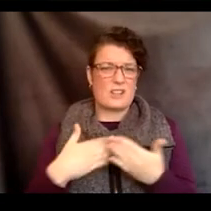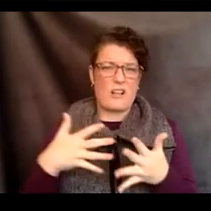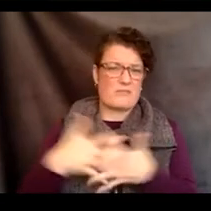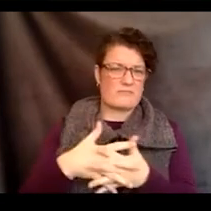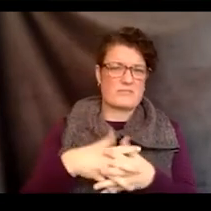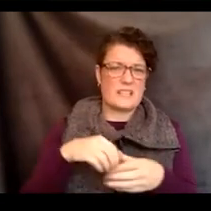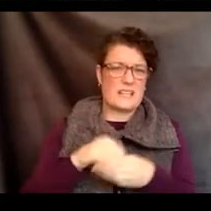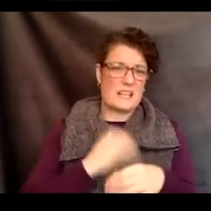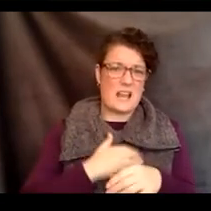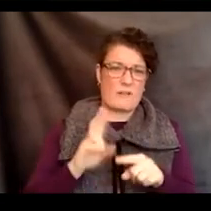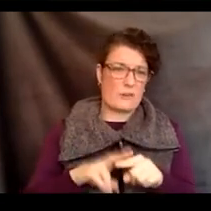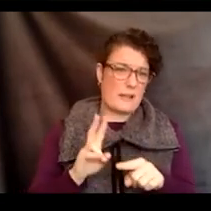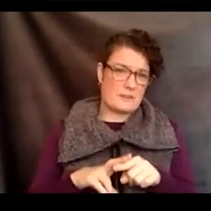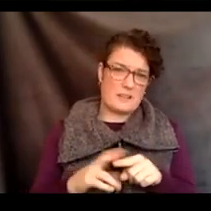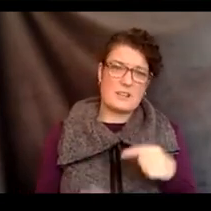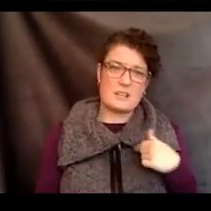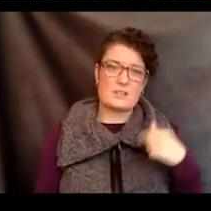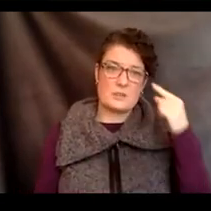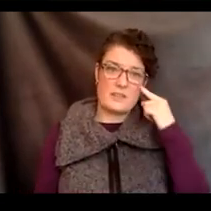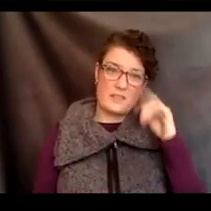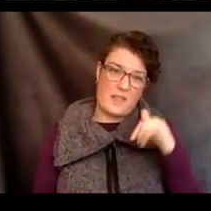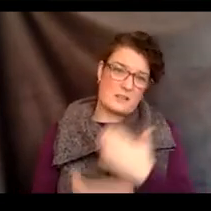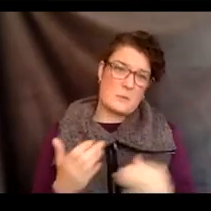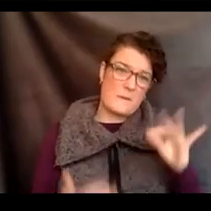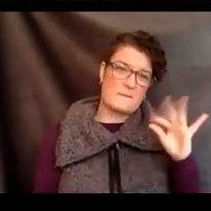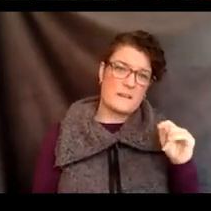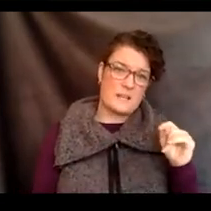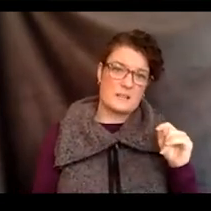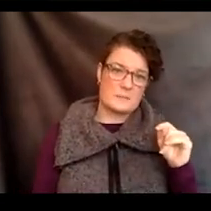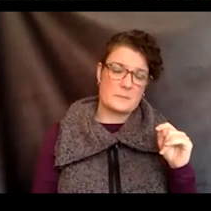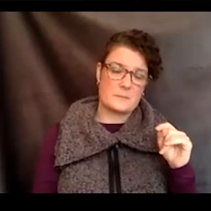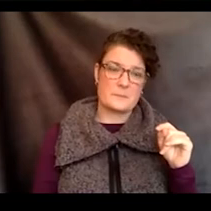vocabulary. So I think that's part of it.